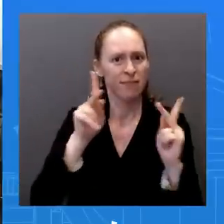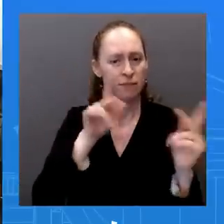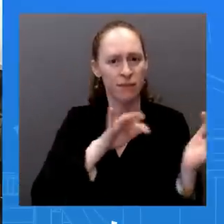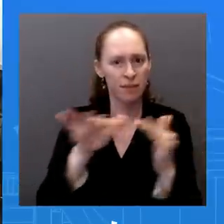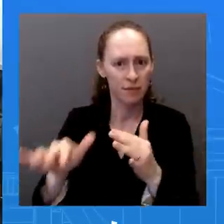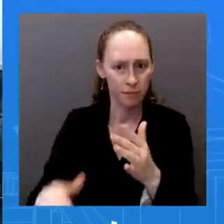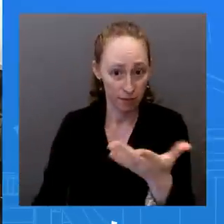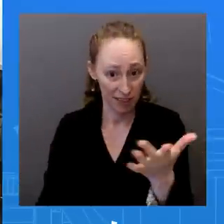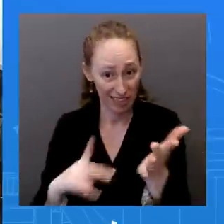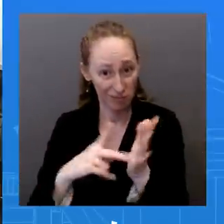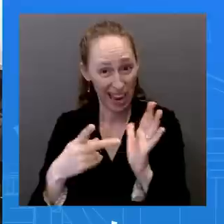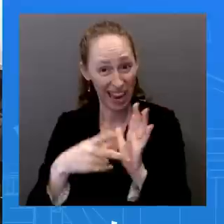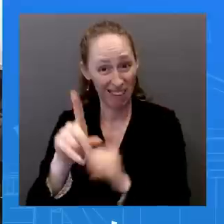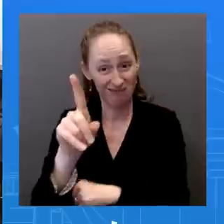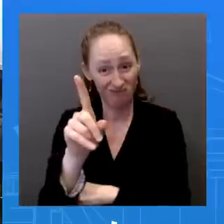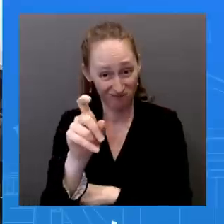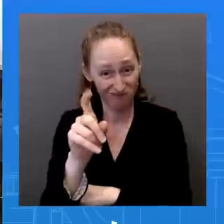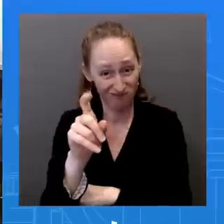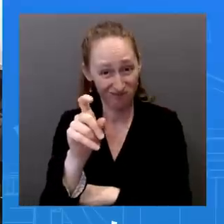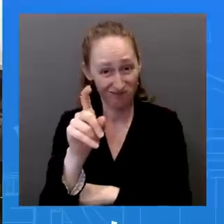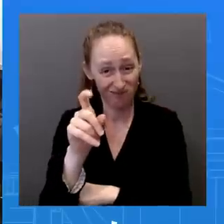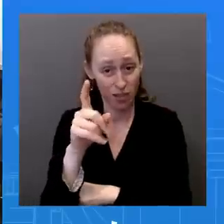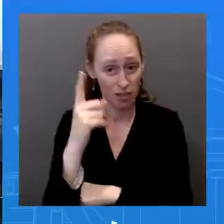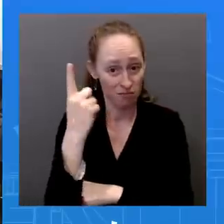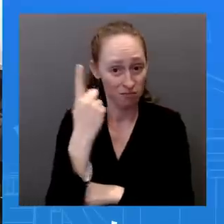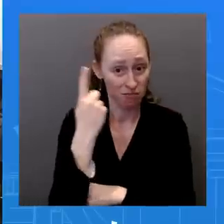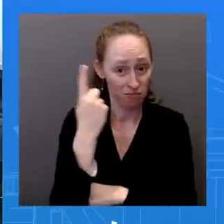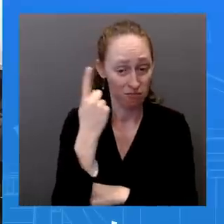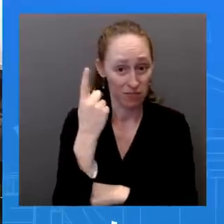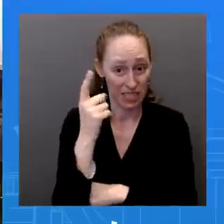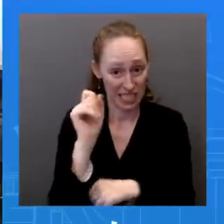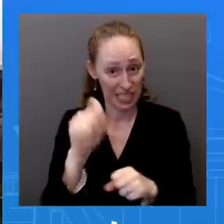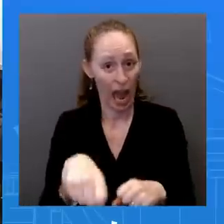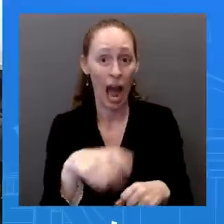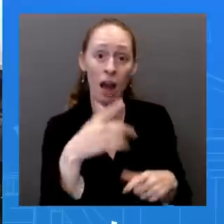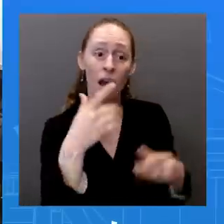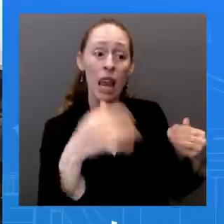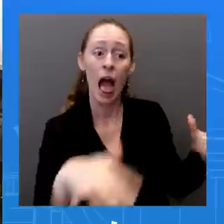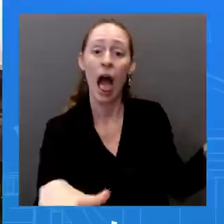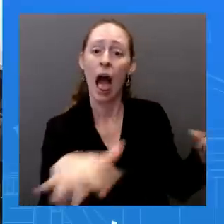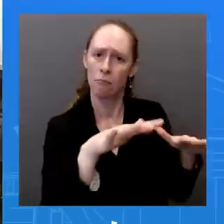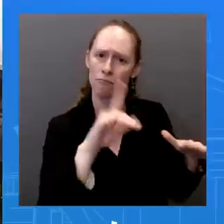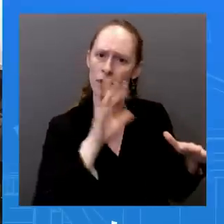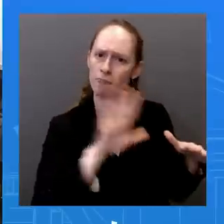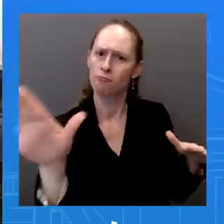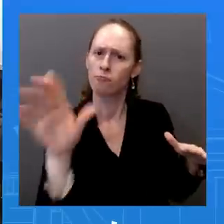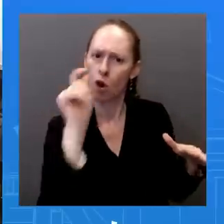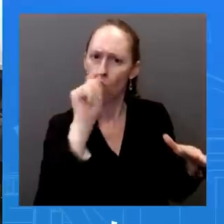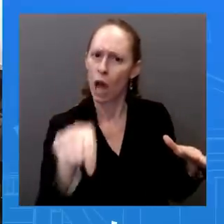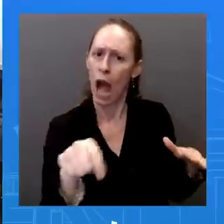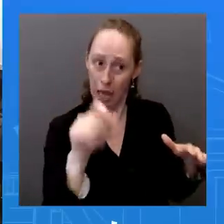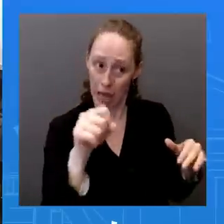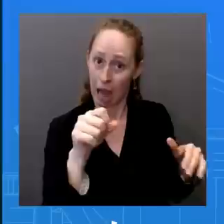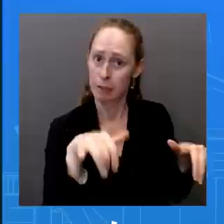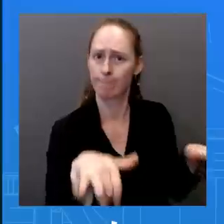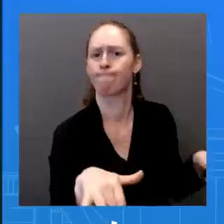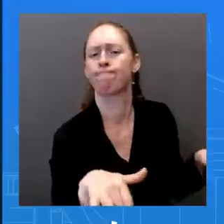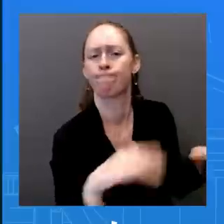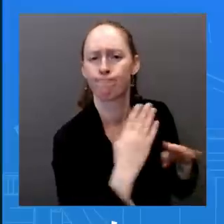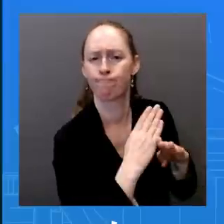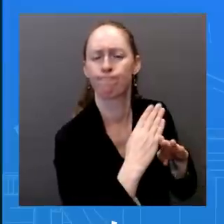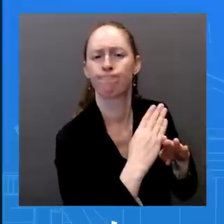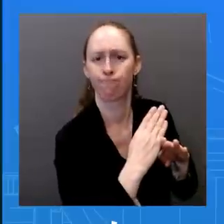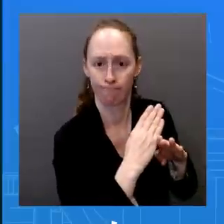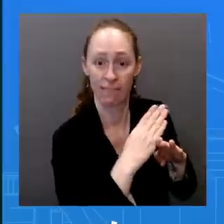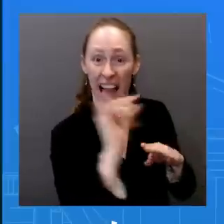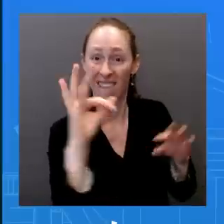to carry out a continued counteroffensive? Or are you worried about Russia sort of countering the counteroffensive at this point? Well,